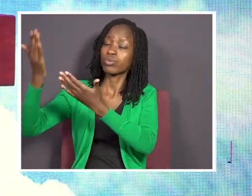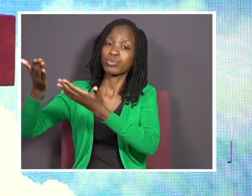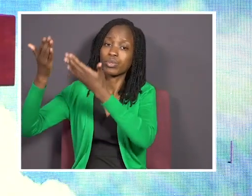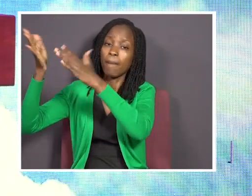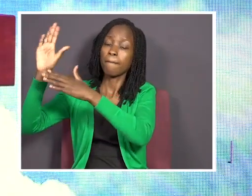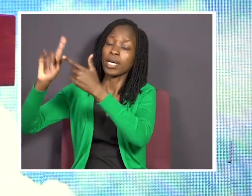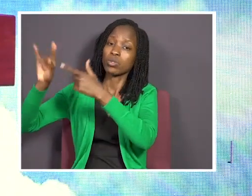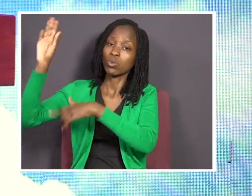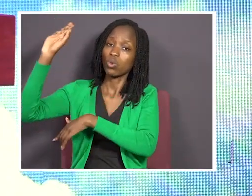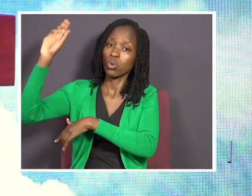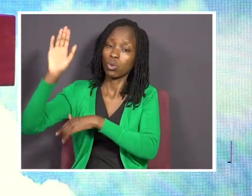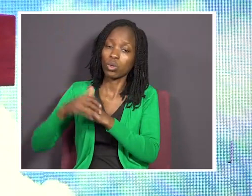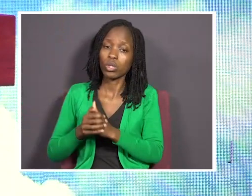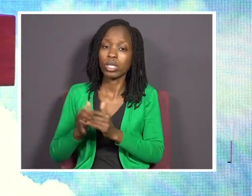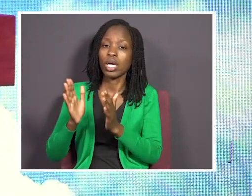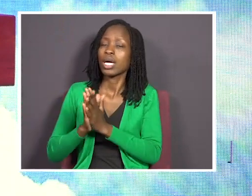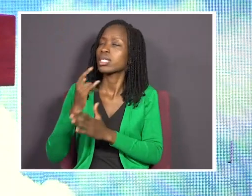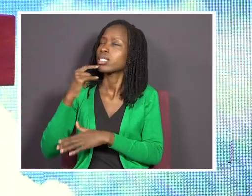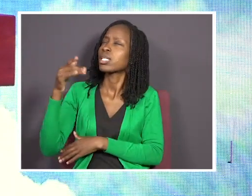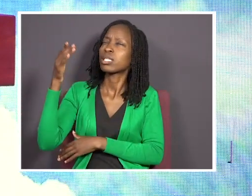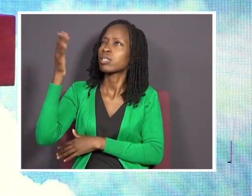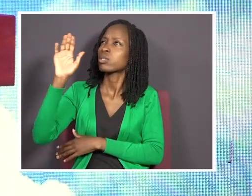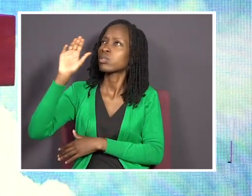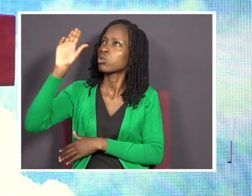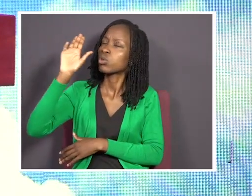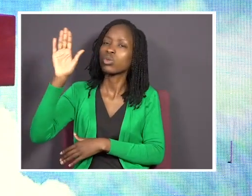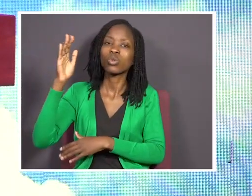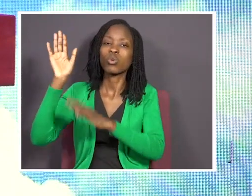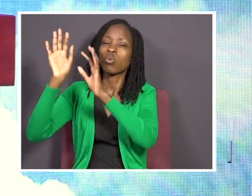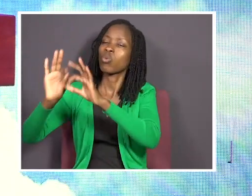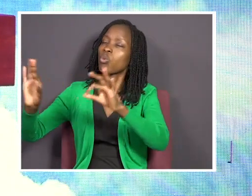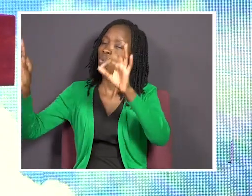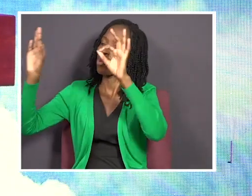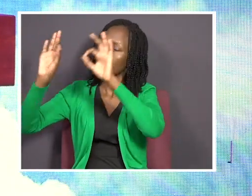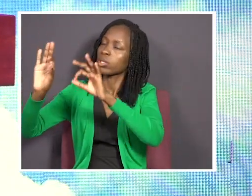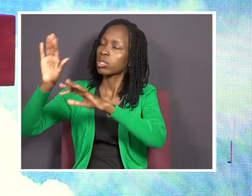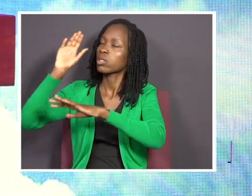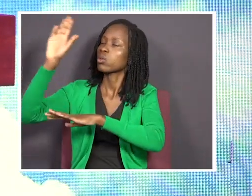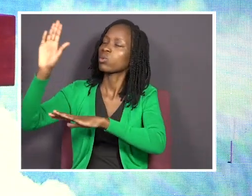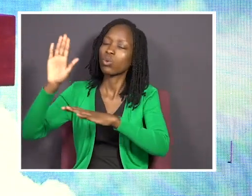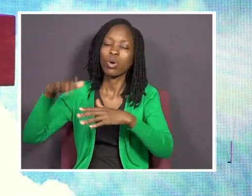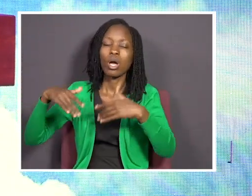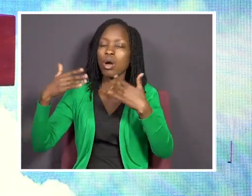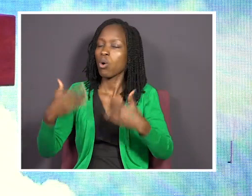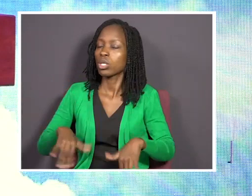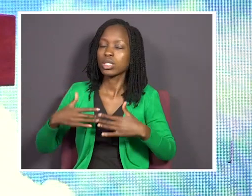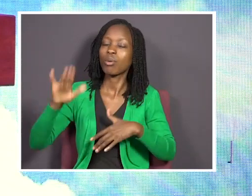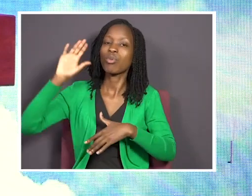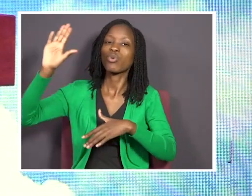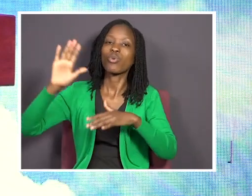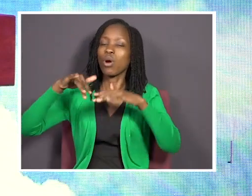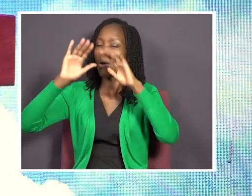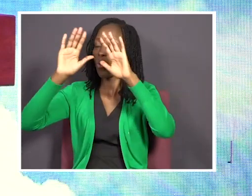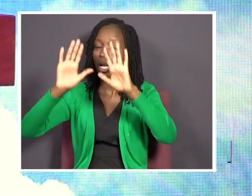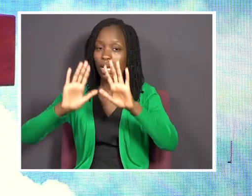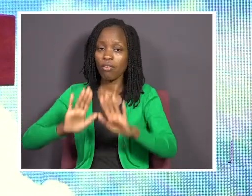back to him and just tell him, Lord, you are worthy. You are awesome. You are wonderful.